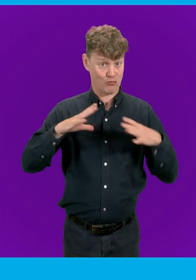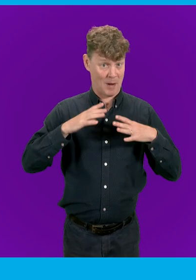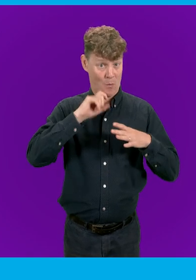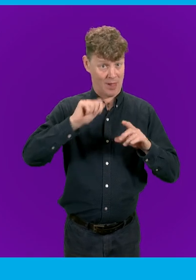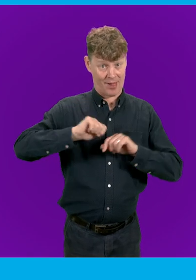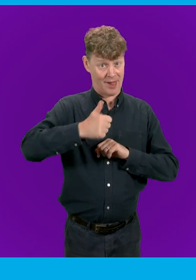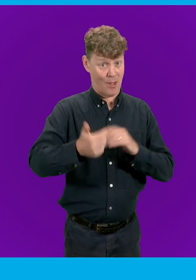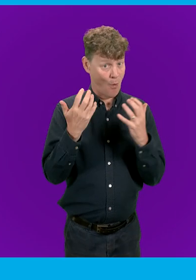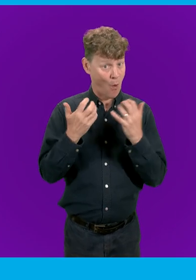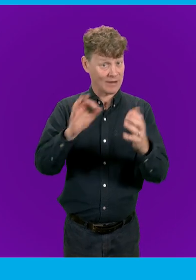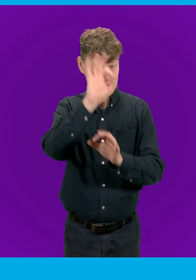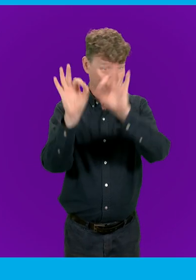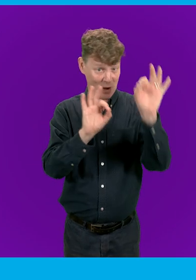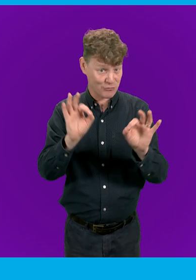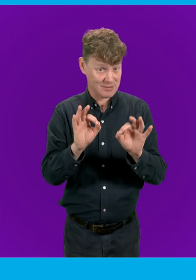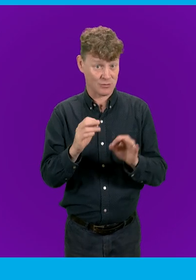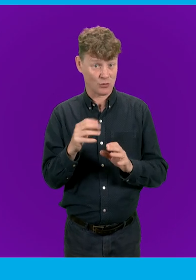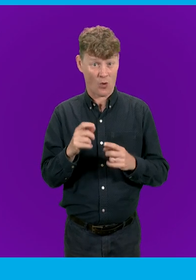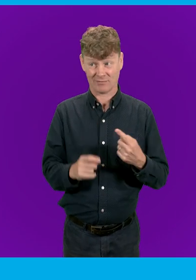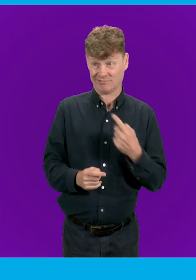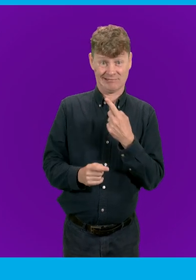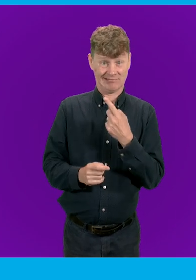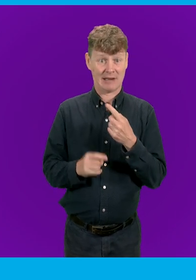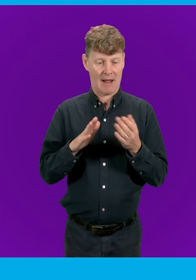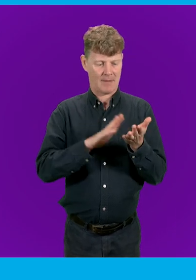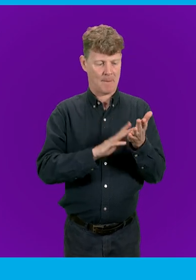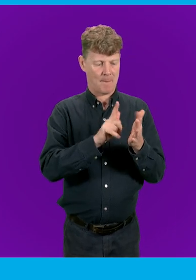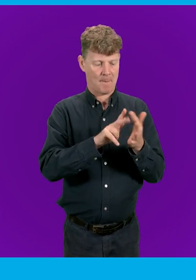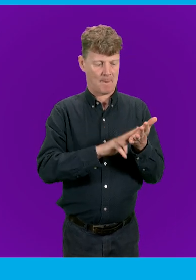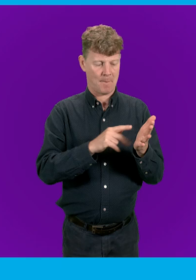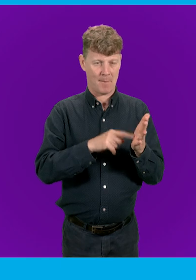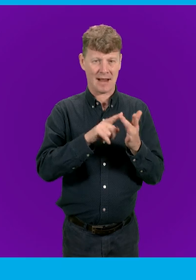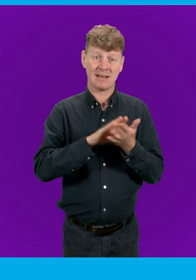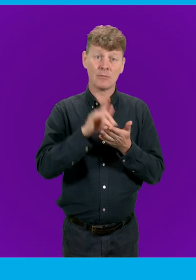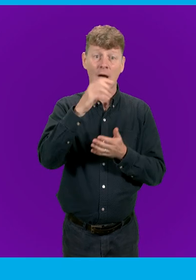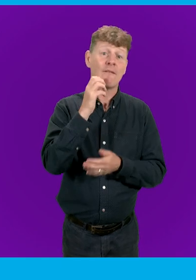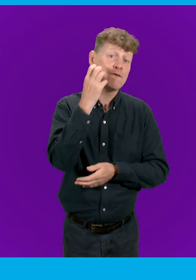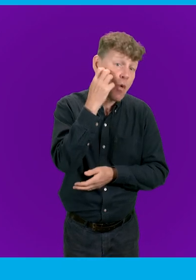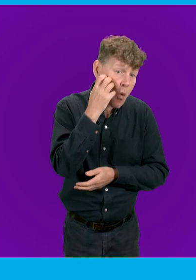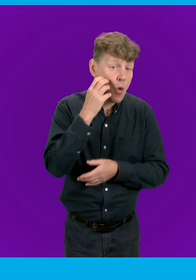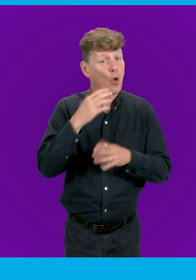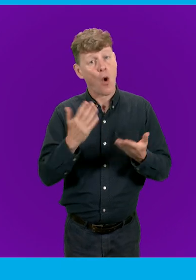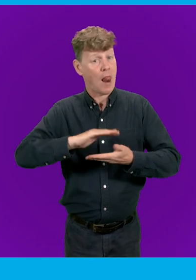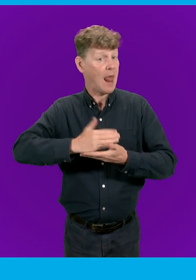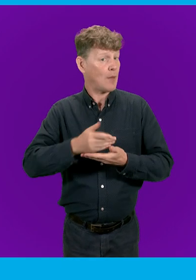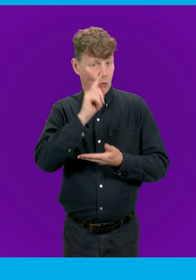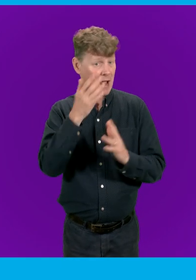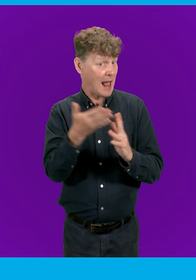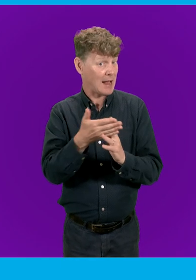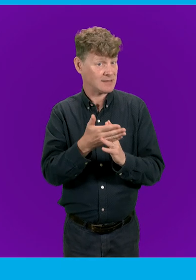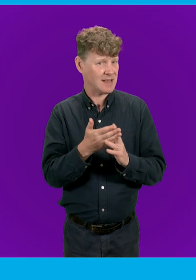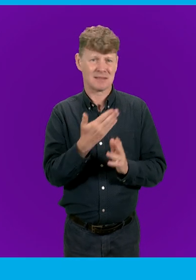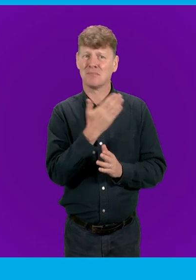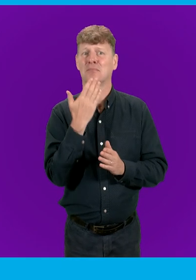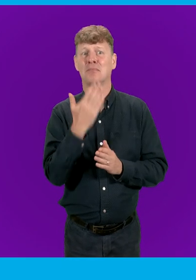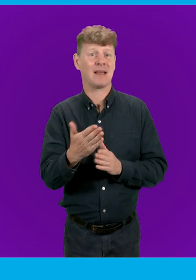questions, I'd like to just point out Menti, if people have phones or they have laptops and you can access Menti, brilliant if you could